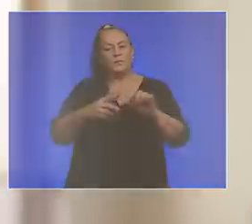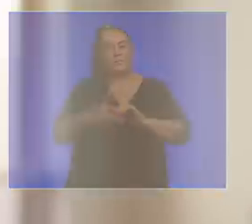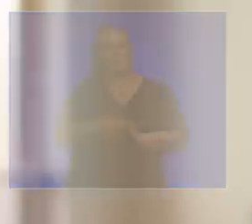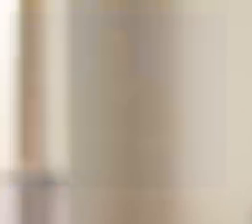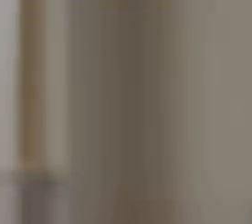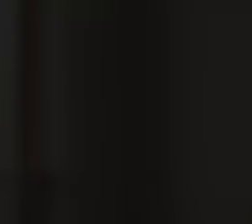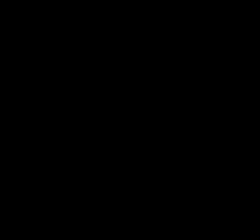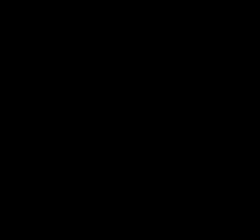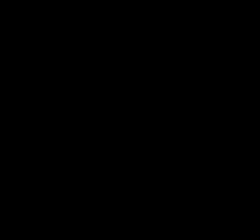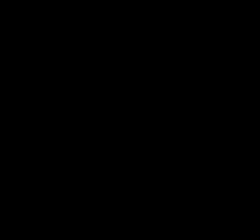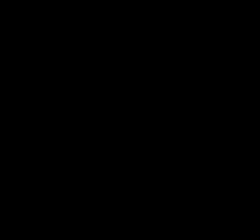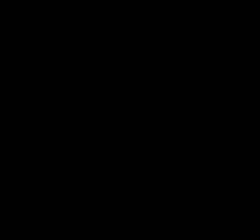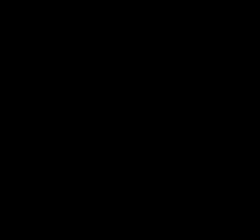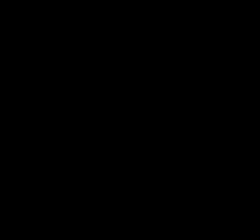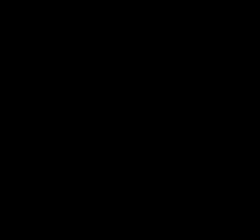be to God